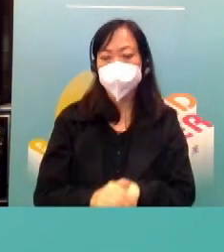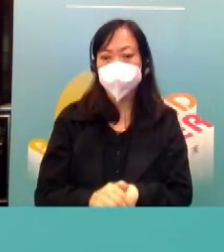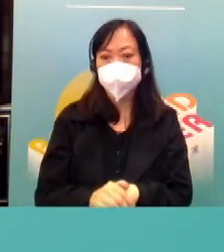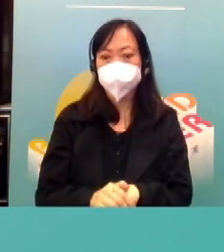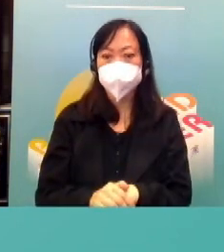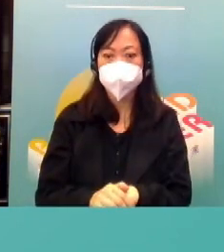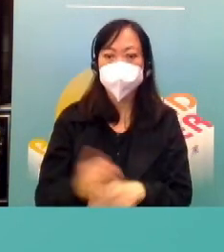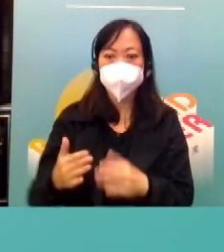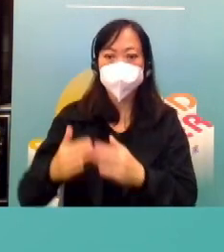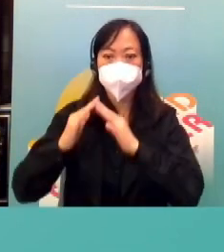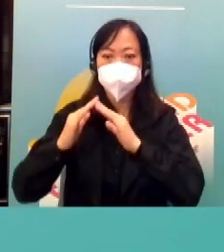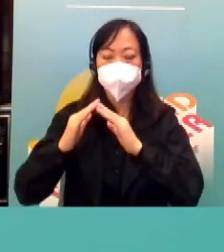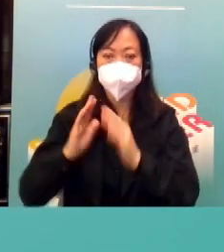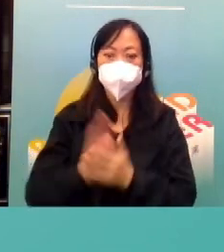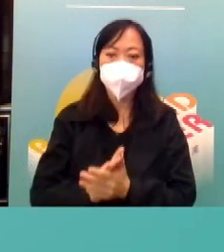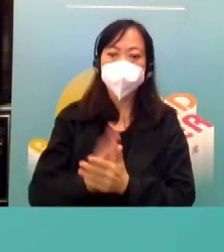building.